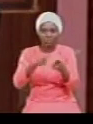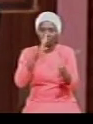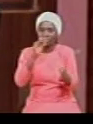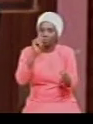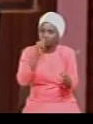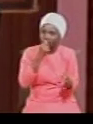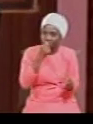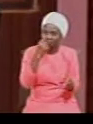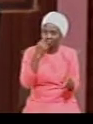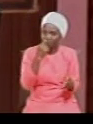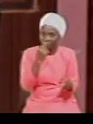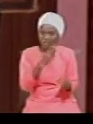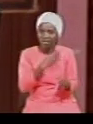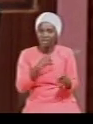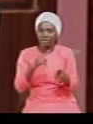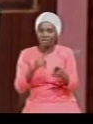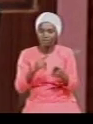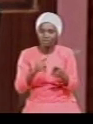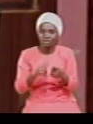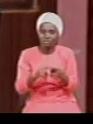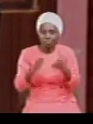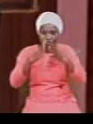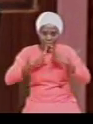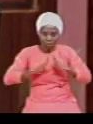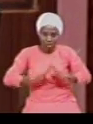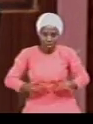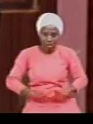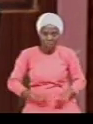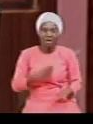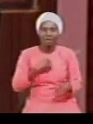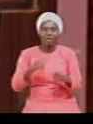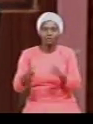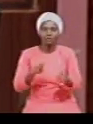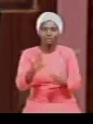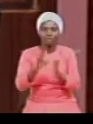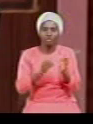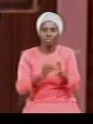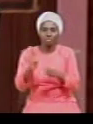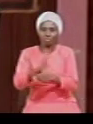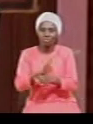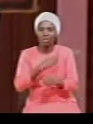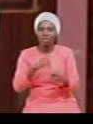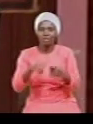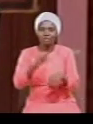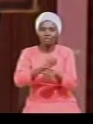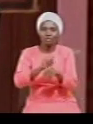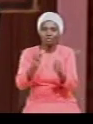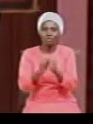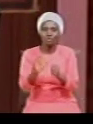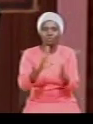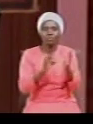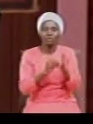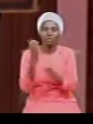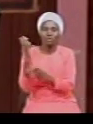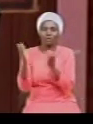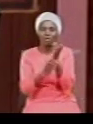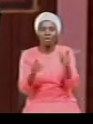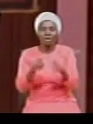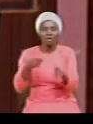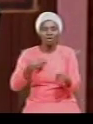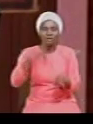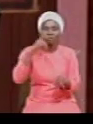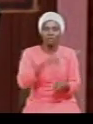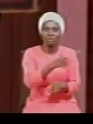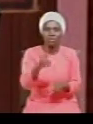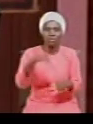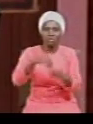do your own business and to work with your own hands as we commanded you. Verse 12,